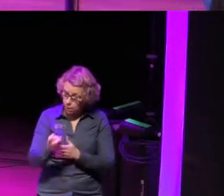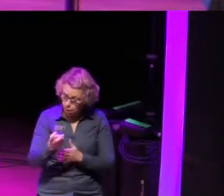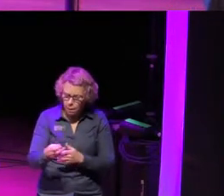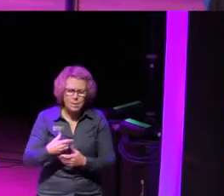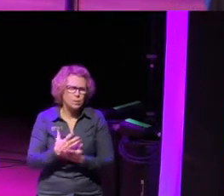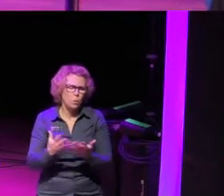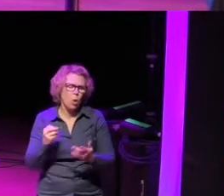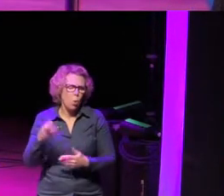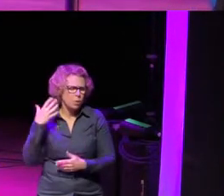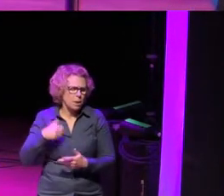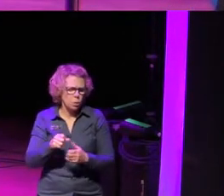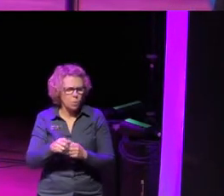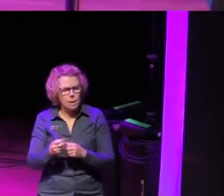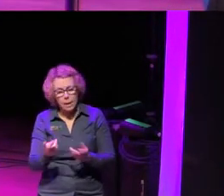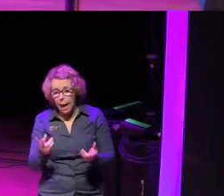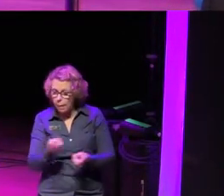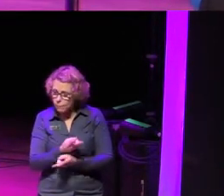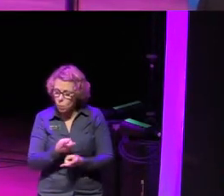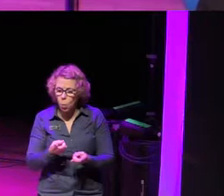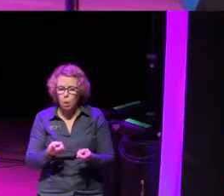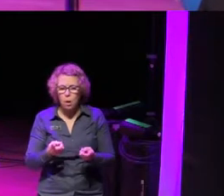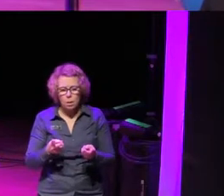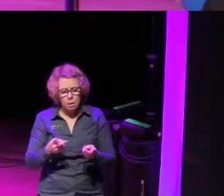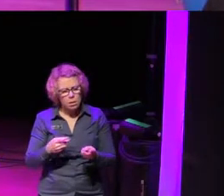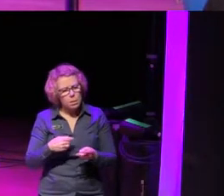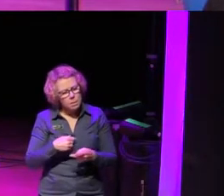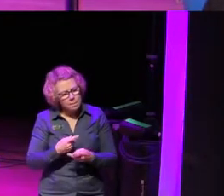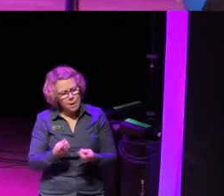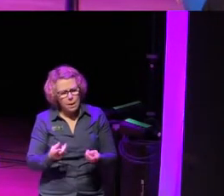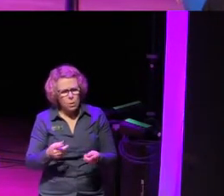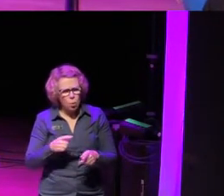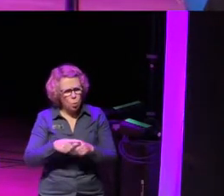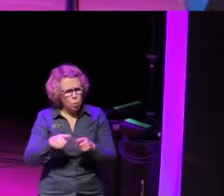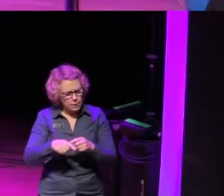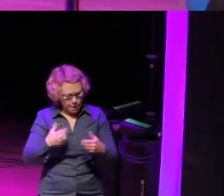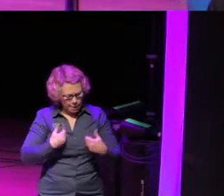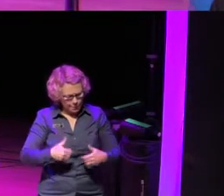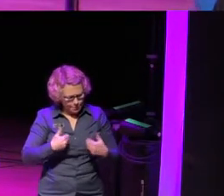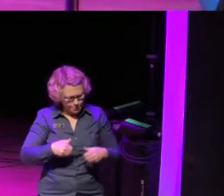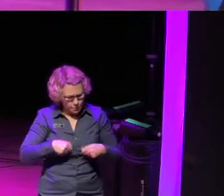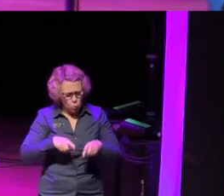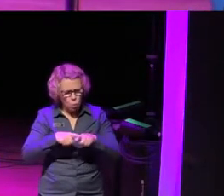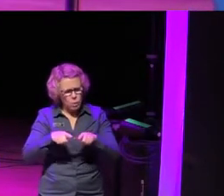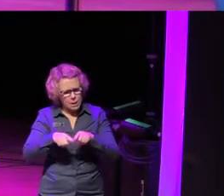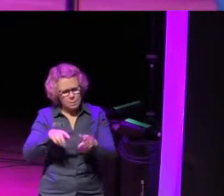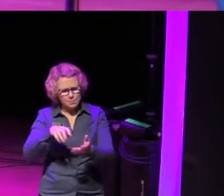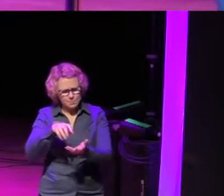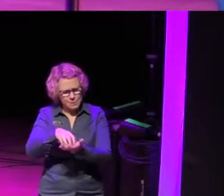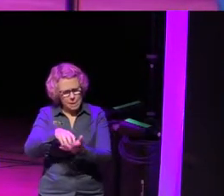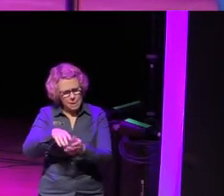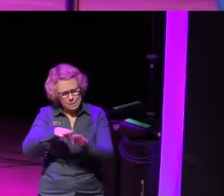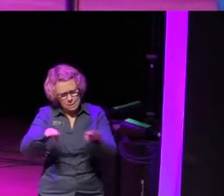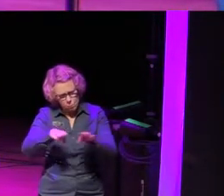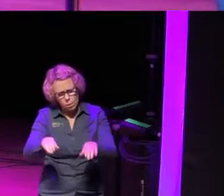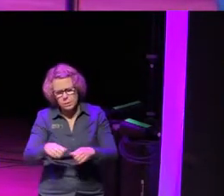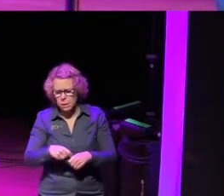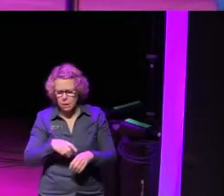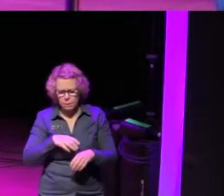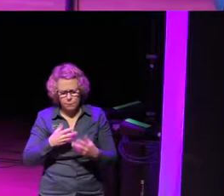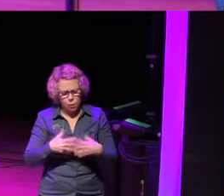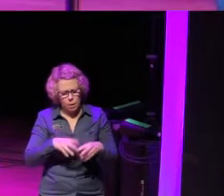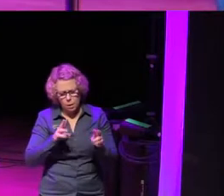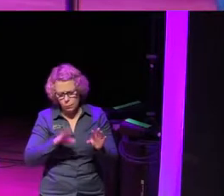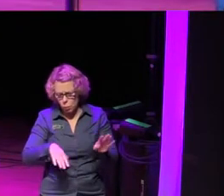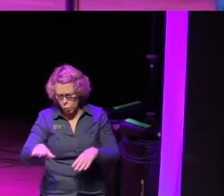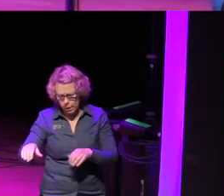but still. So on the, both on the like really structural level and on the individual level, I want to ask one more thing before I